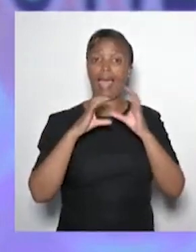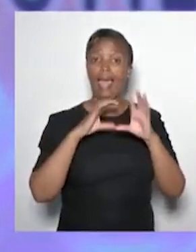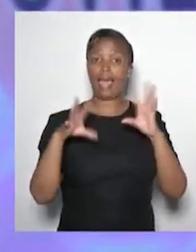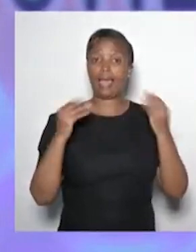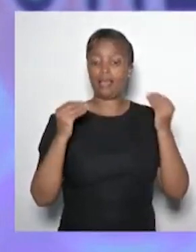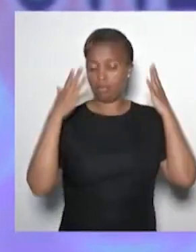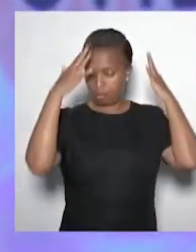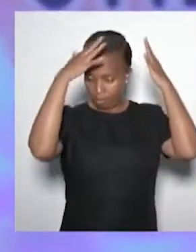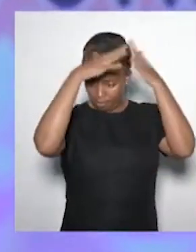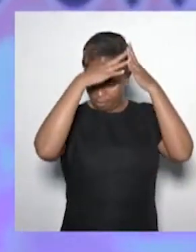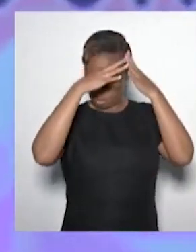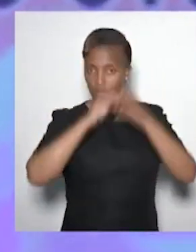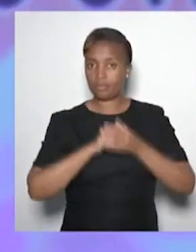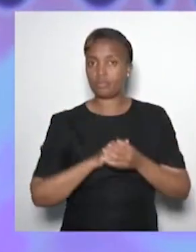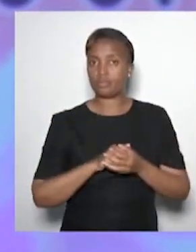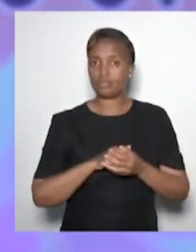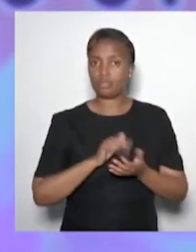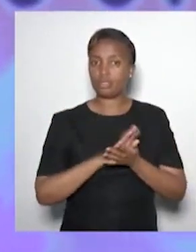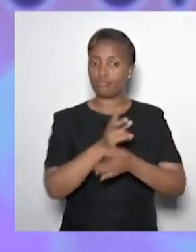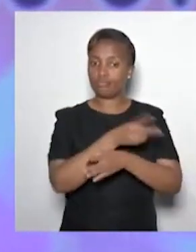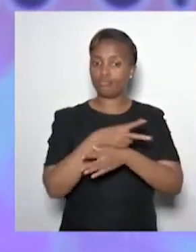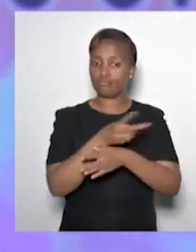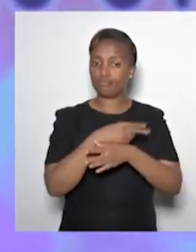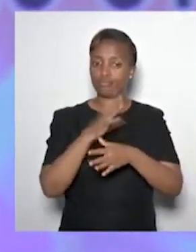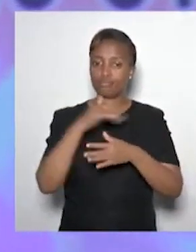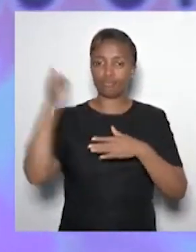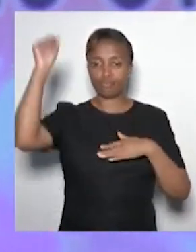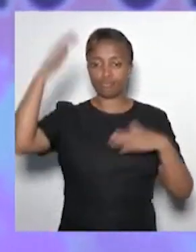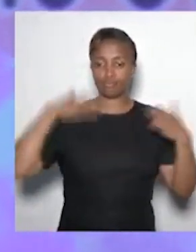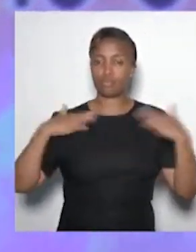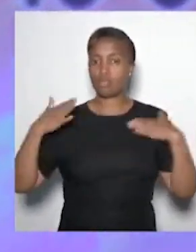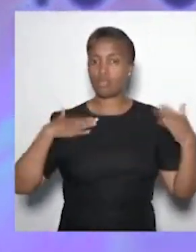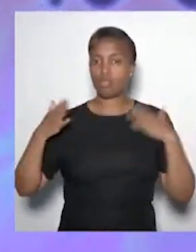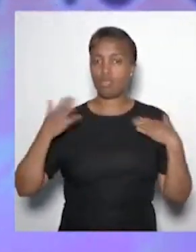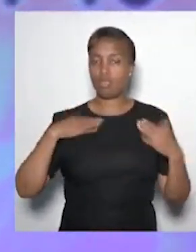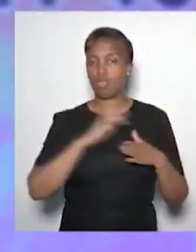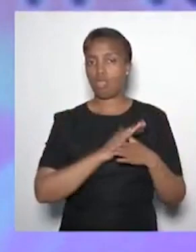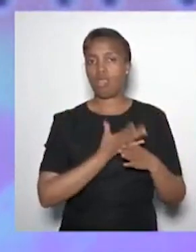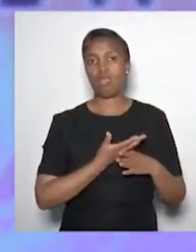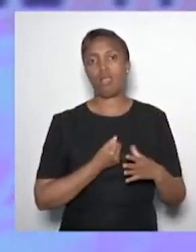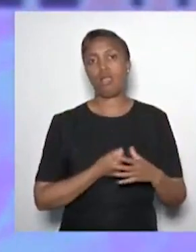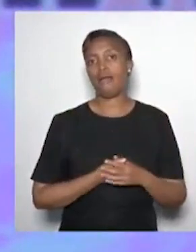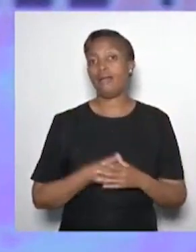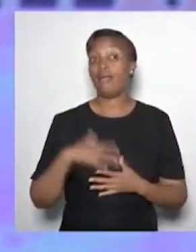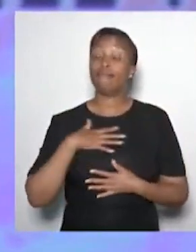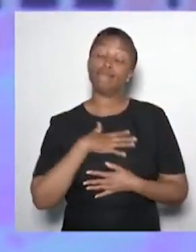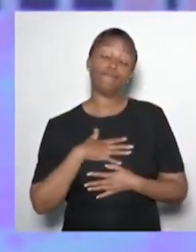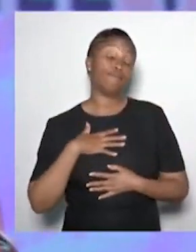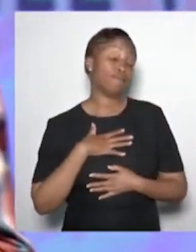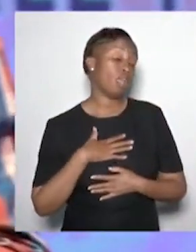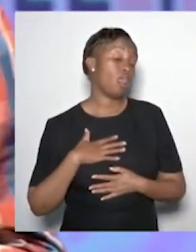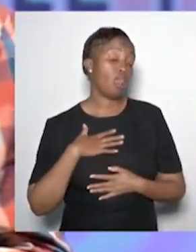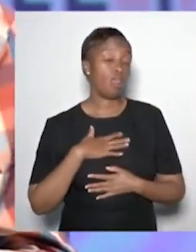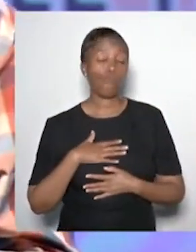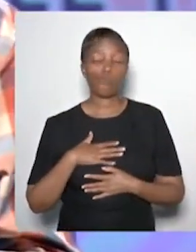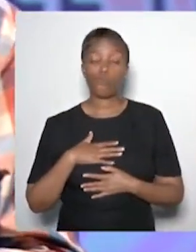our bishops and our overseers and city administrators, because I just sense this